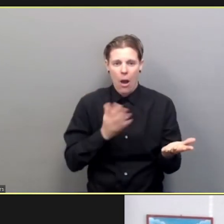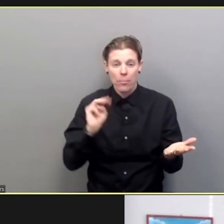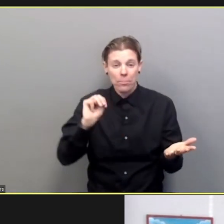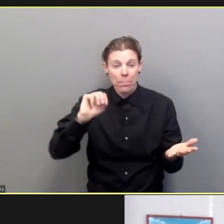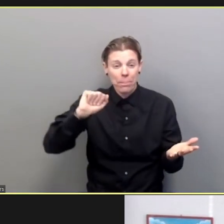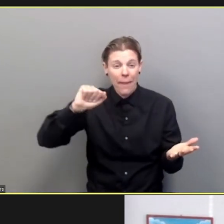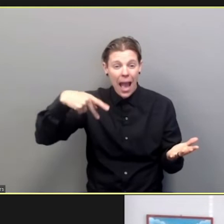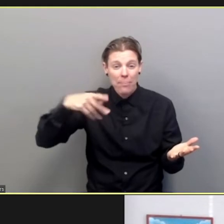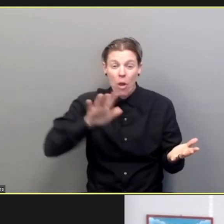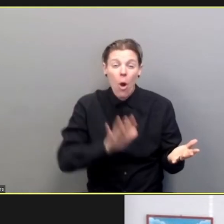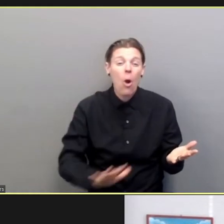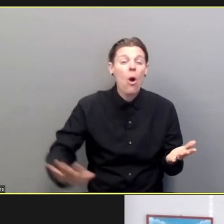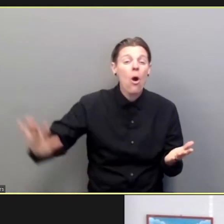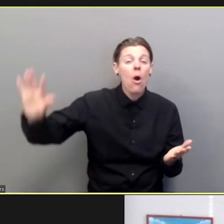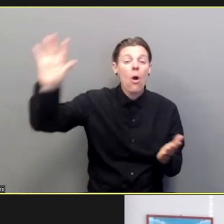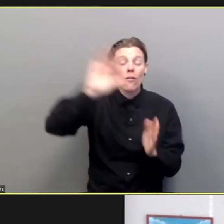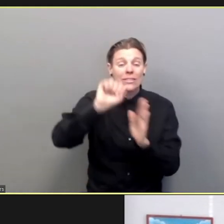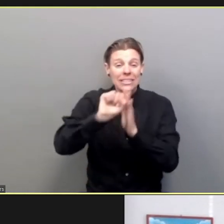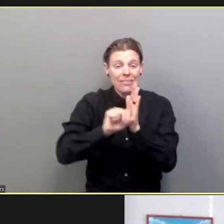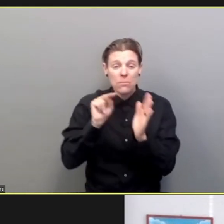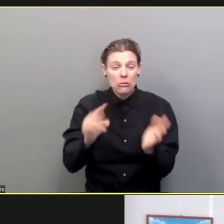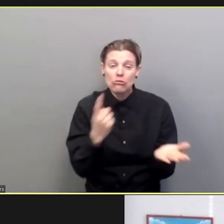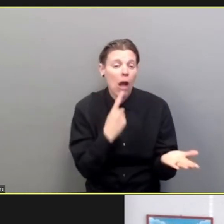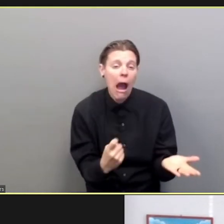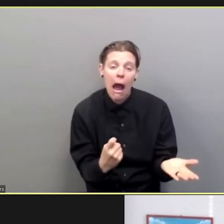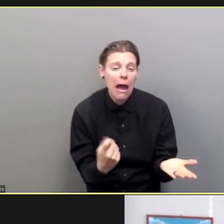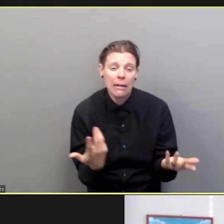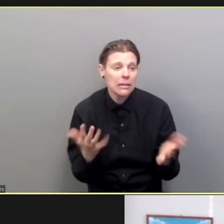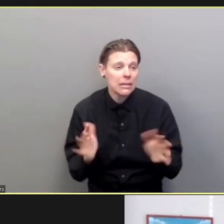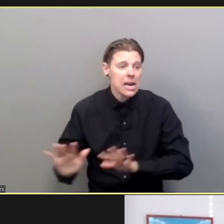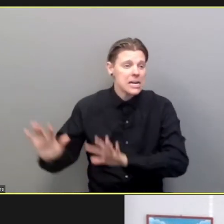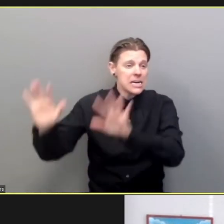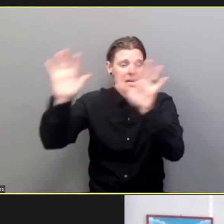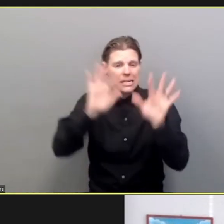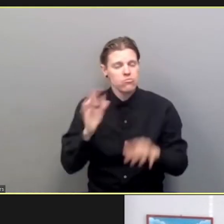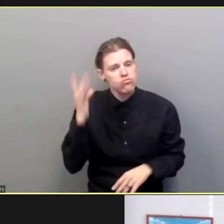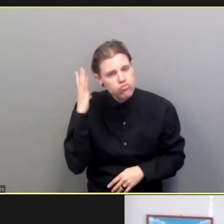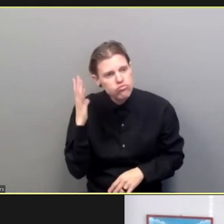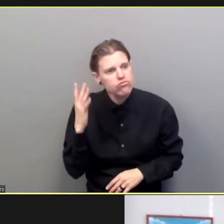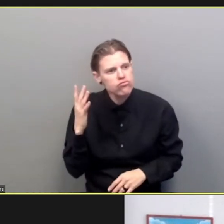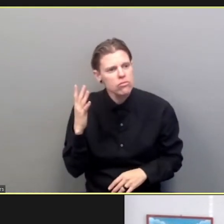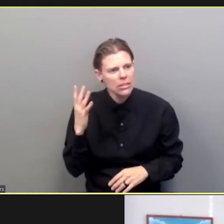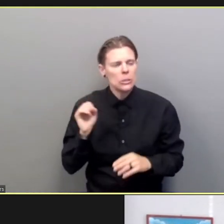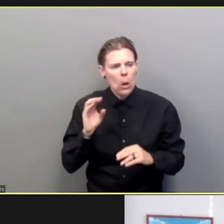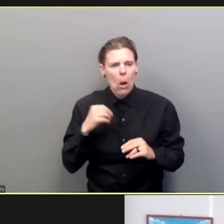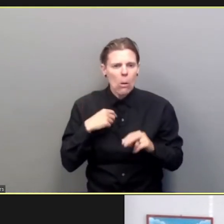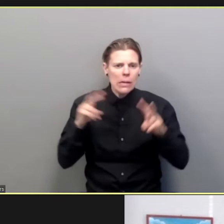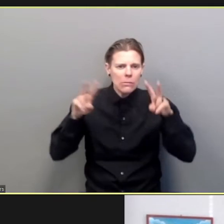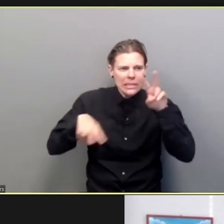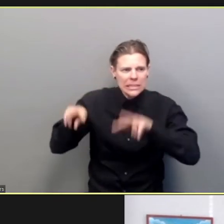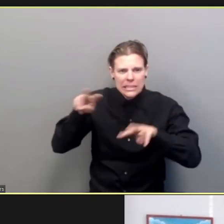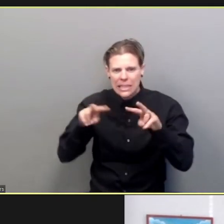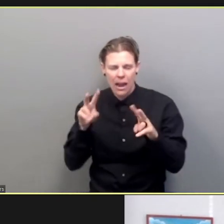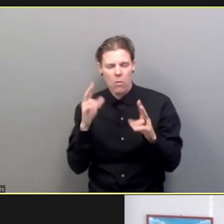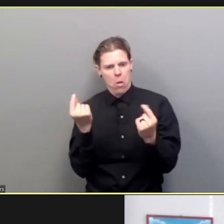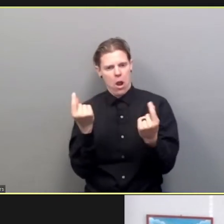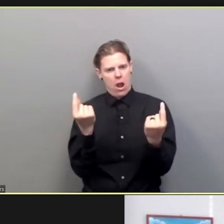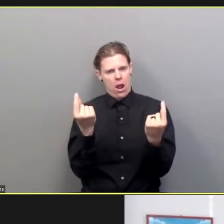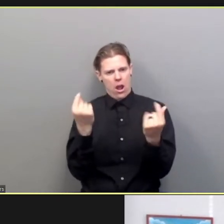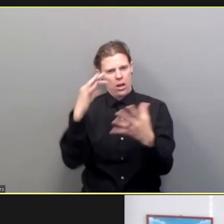down, we're going to consider every option. But again, this isn't sort of an on-off roller coaster.